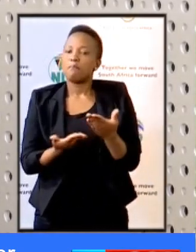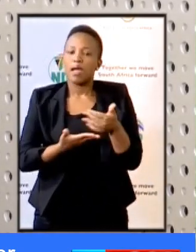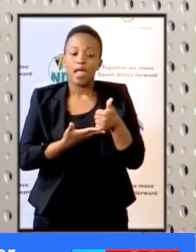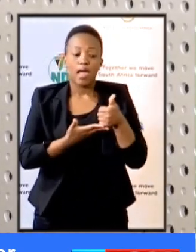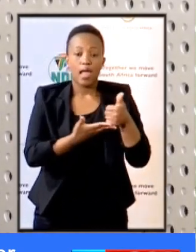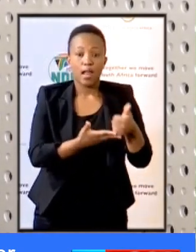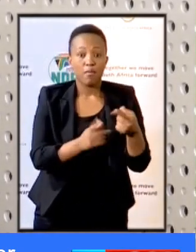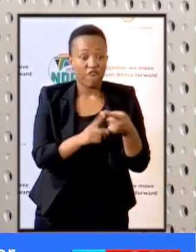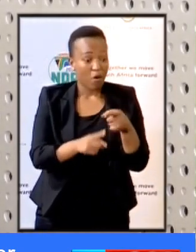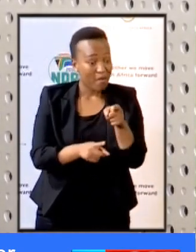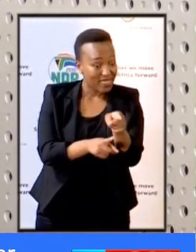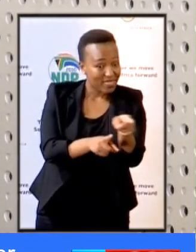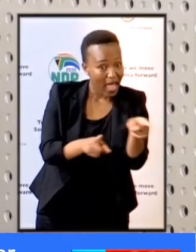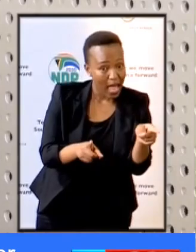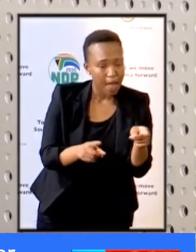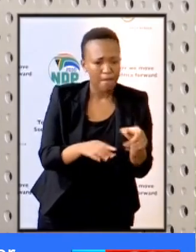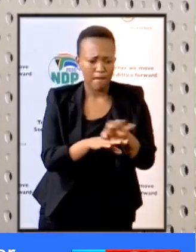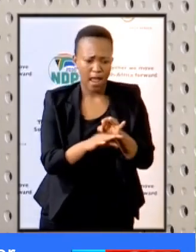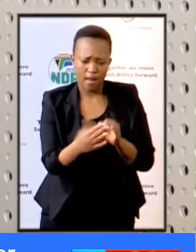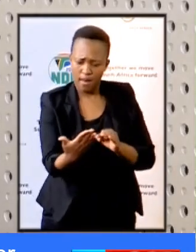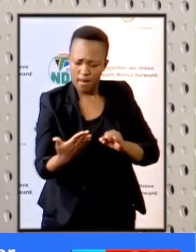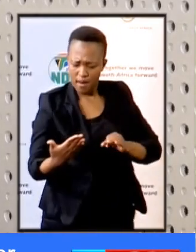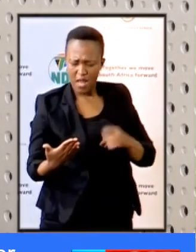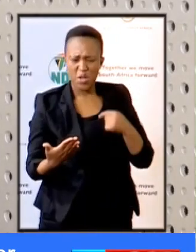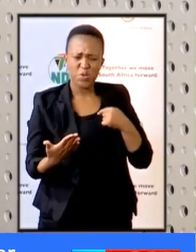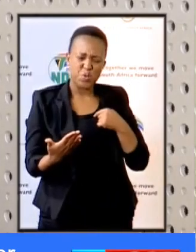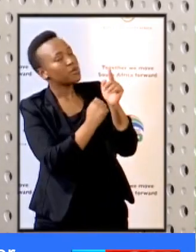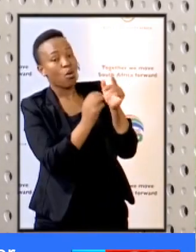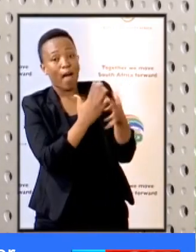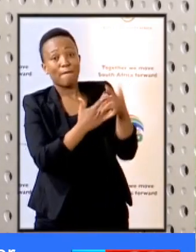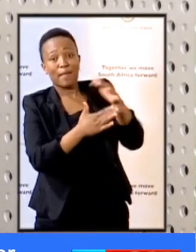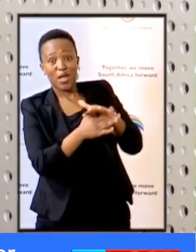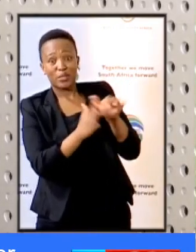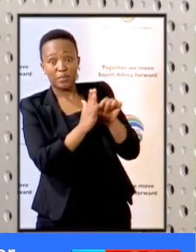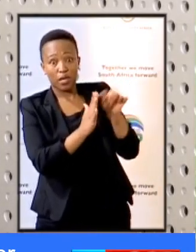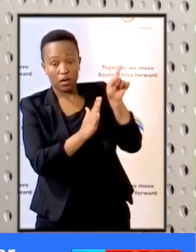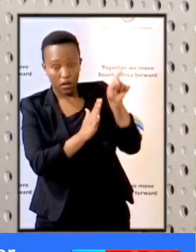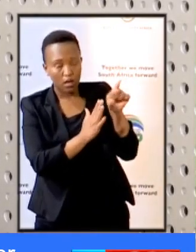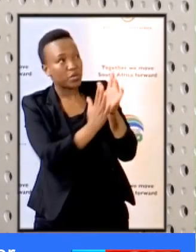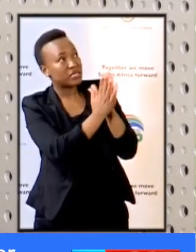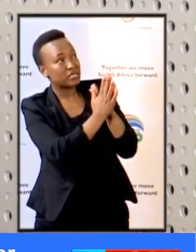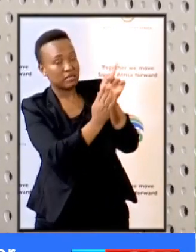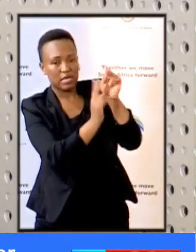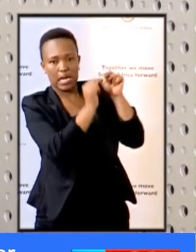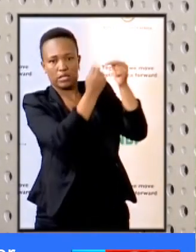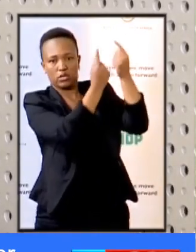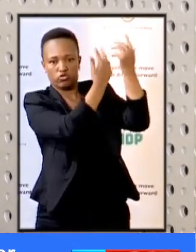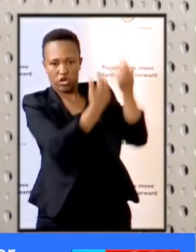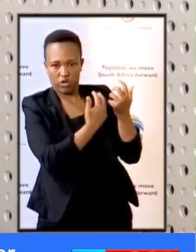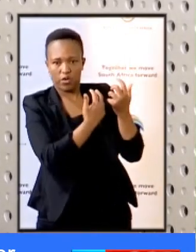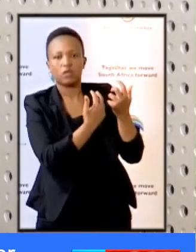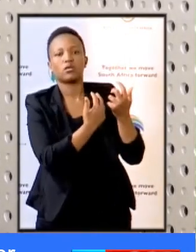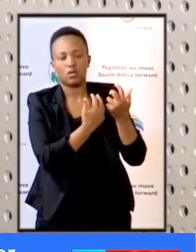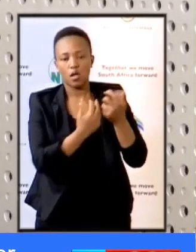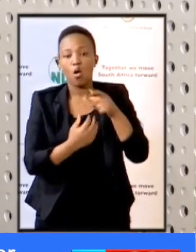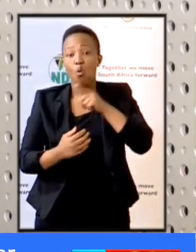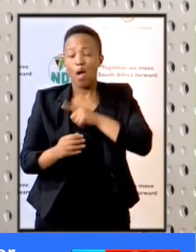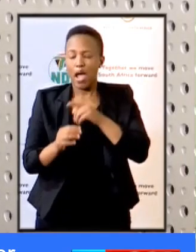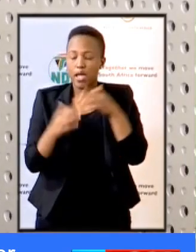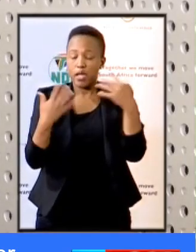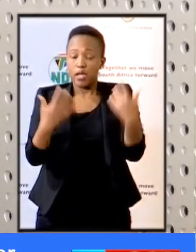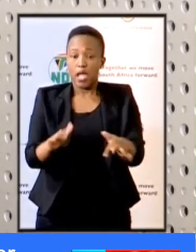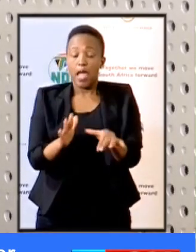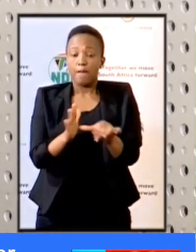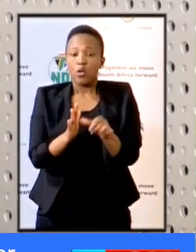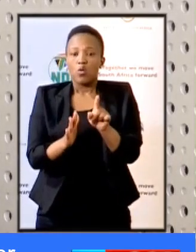them reprioritizing to be an absolute priority, because for us, absolute priority is finishing the academic year. That's